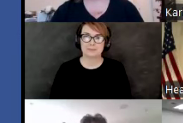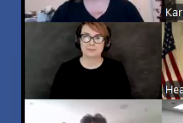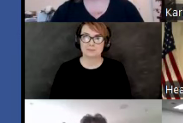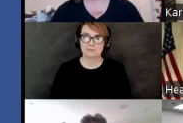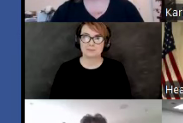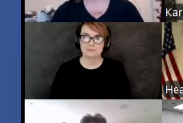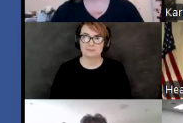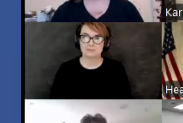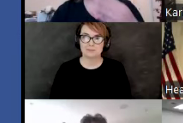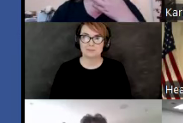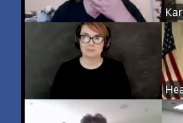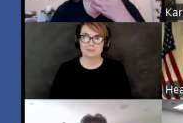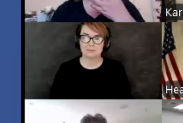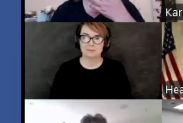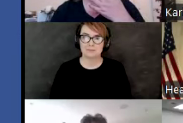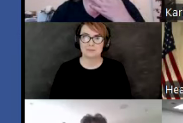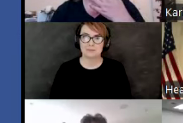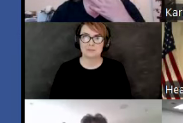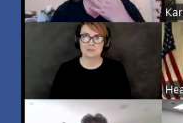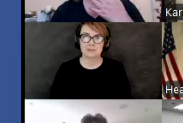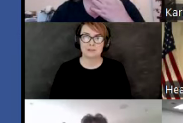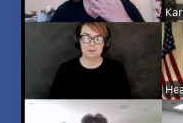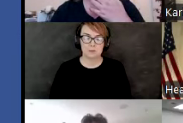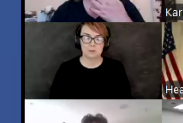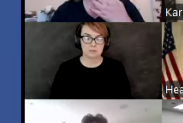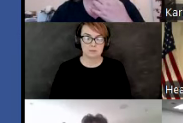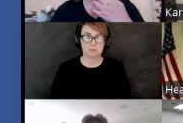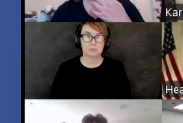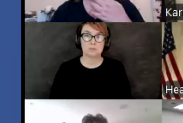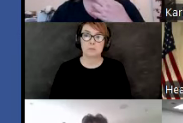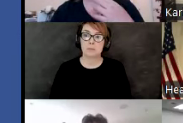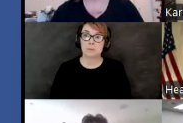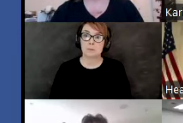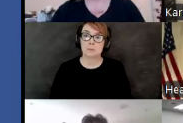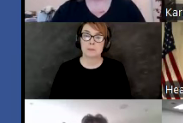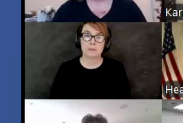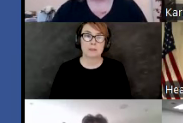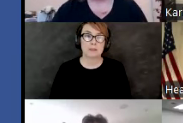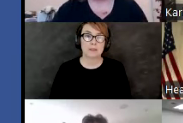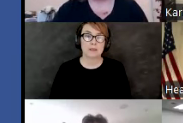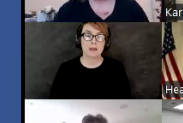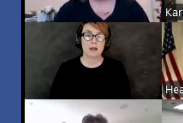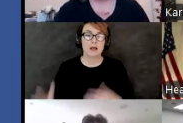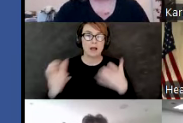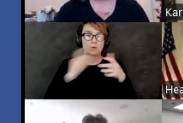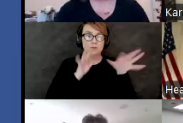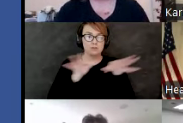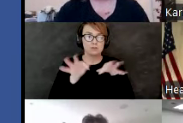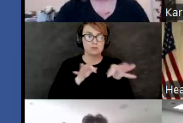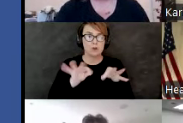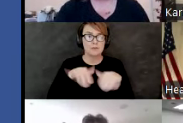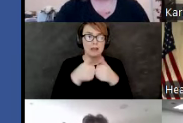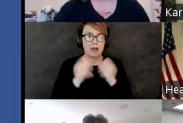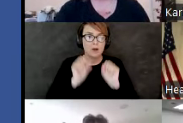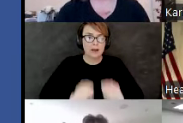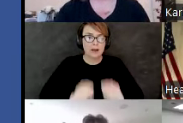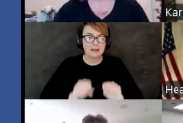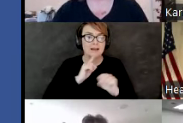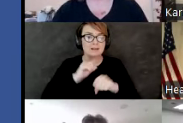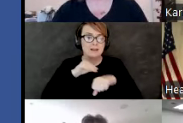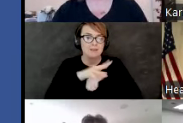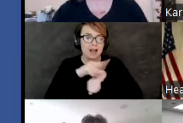I want to describe how advisory committee members can participate today. We have a raised hand, I'm